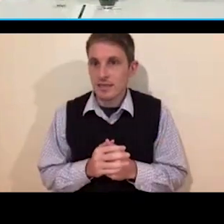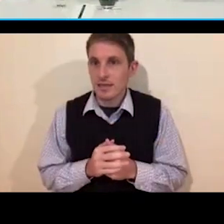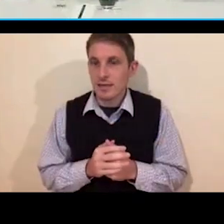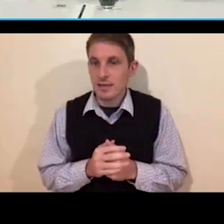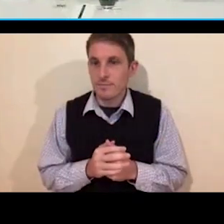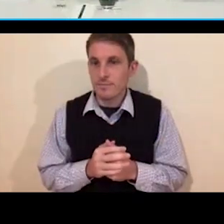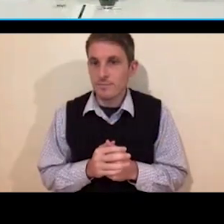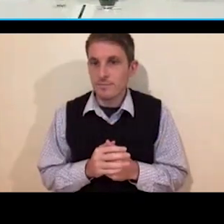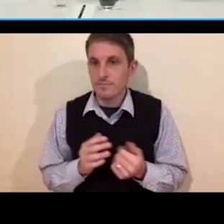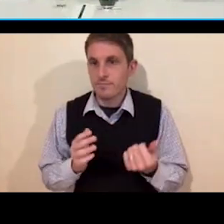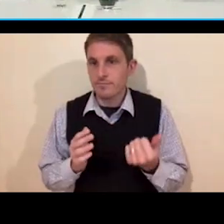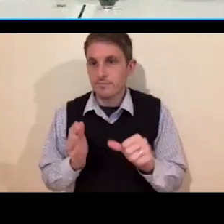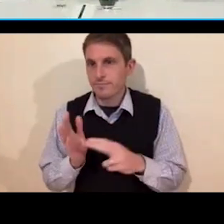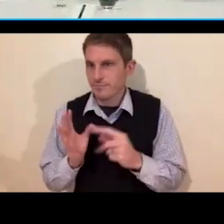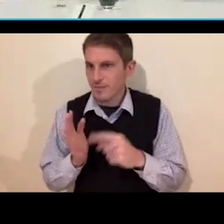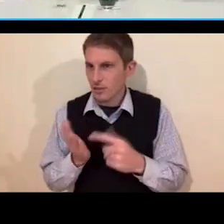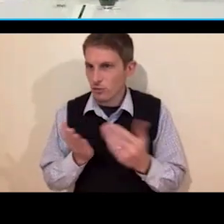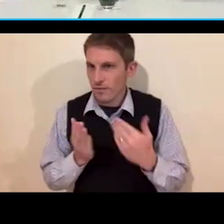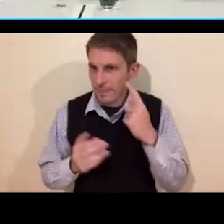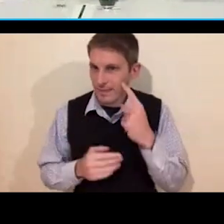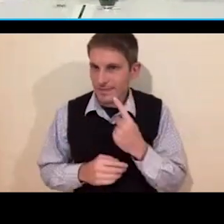NATSIFAC services.